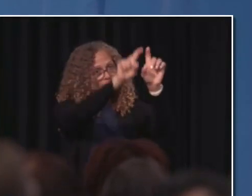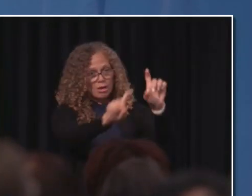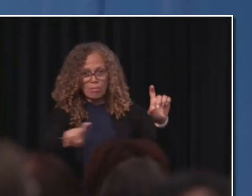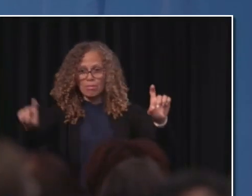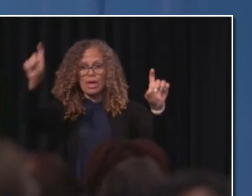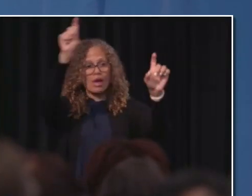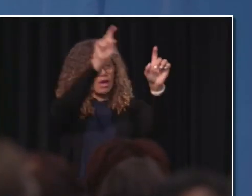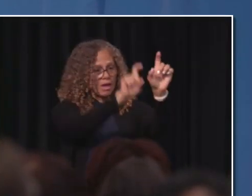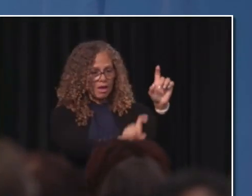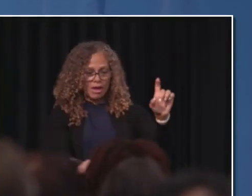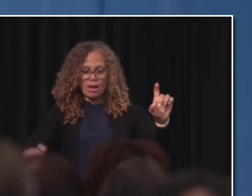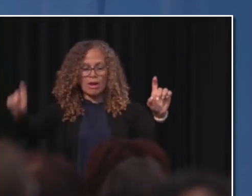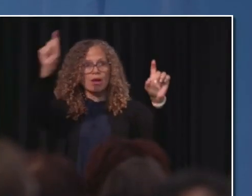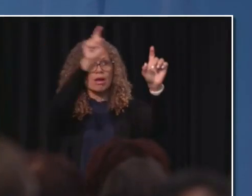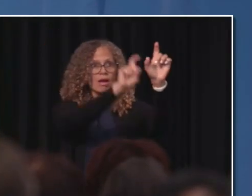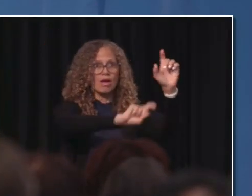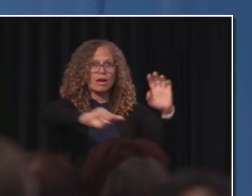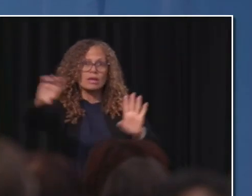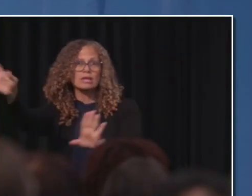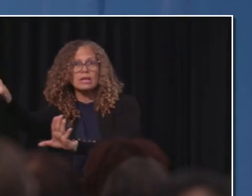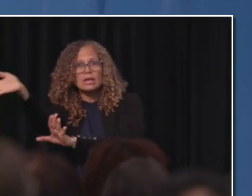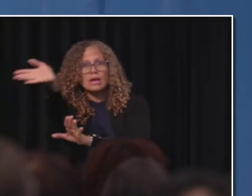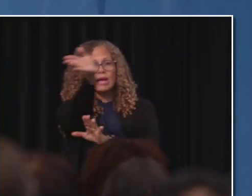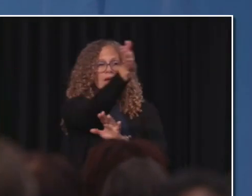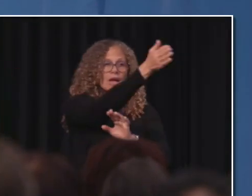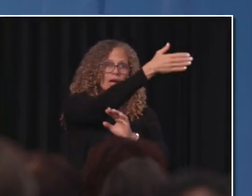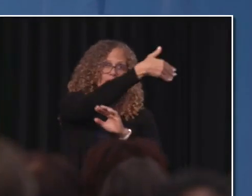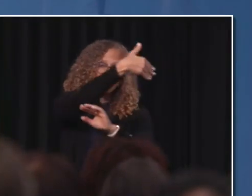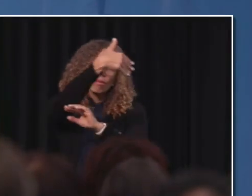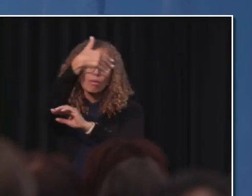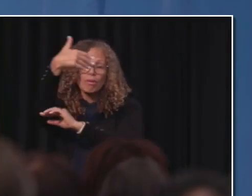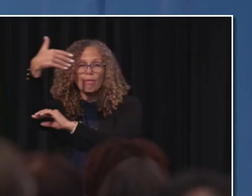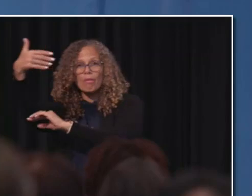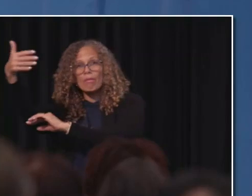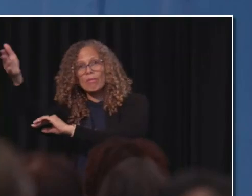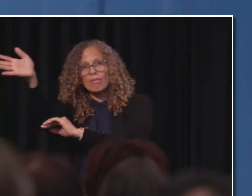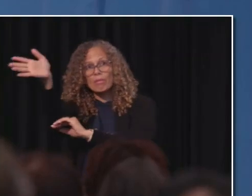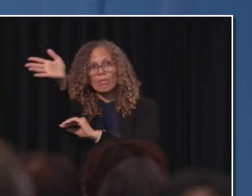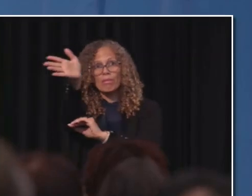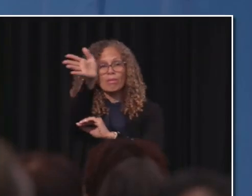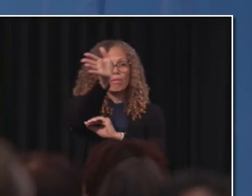star-spangled banner yet